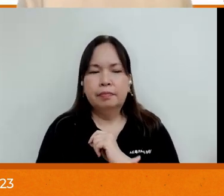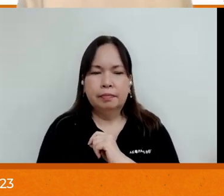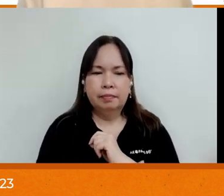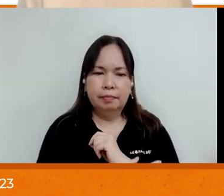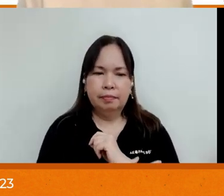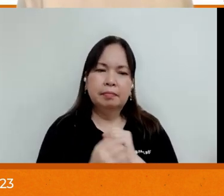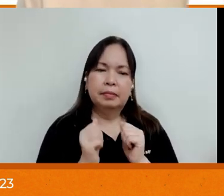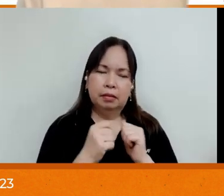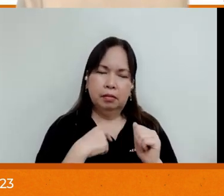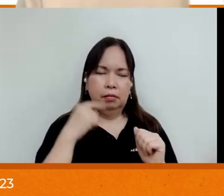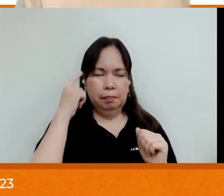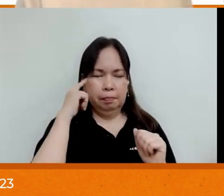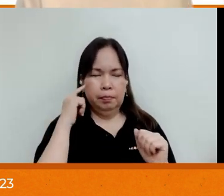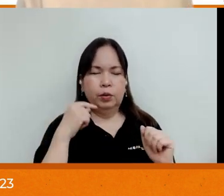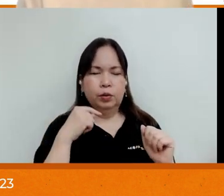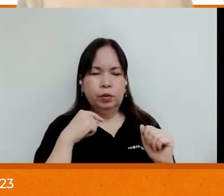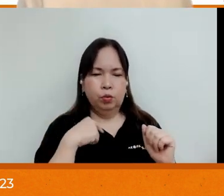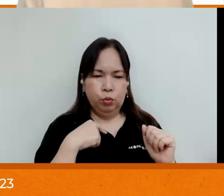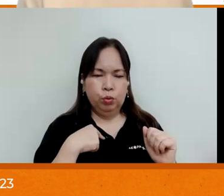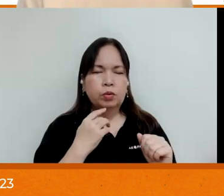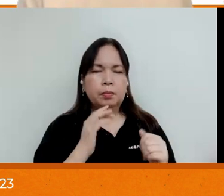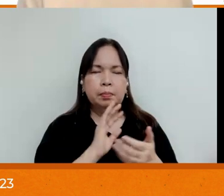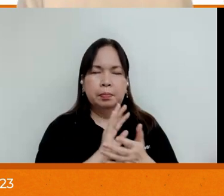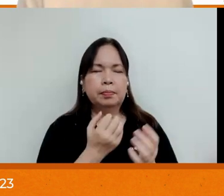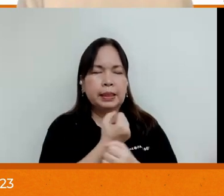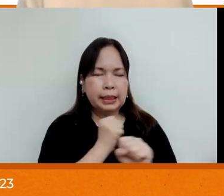be safe if I have faith.